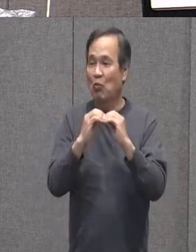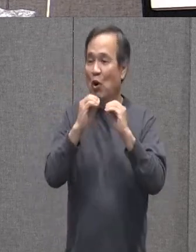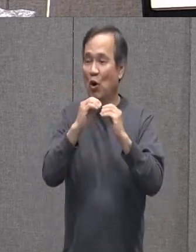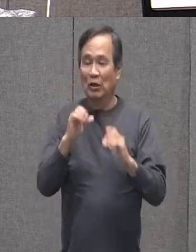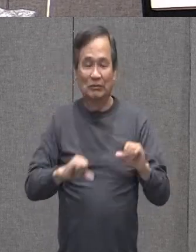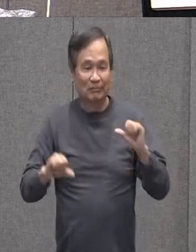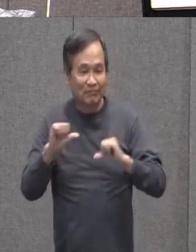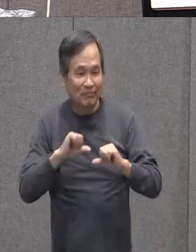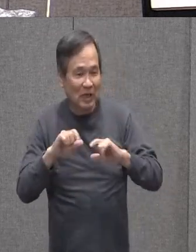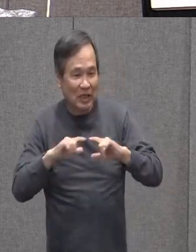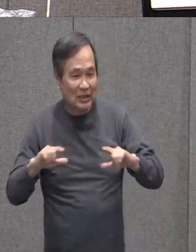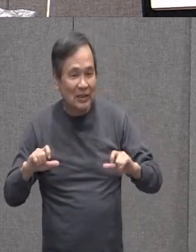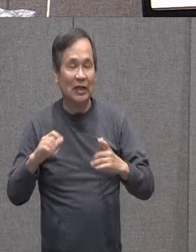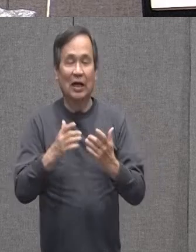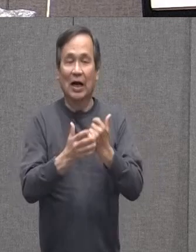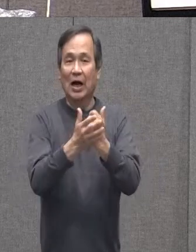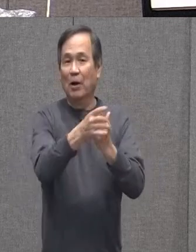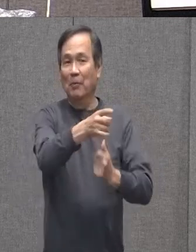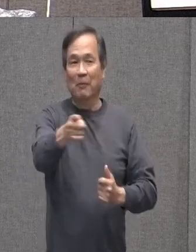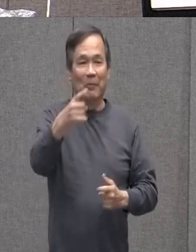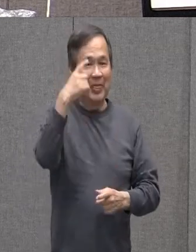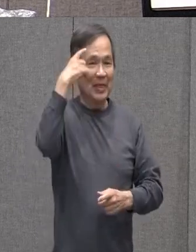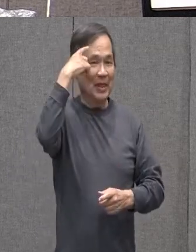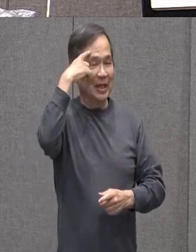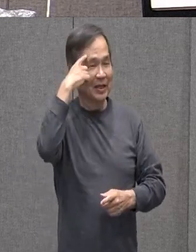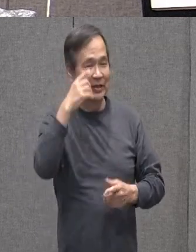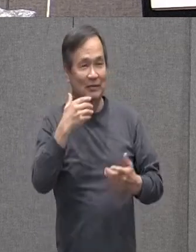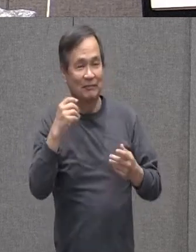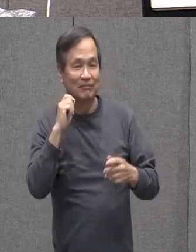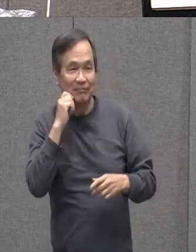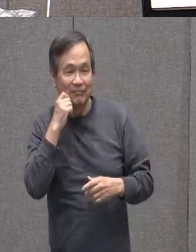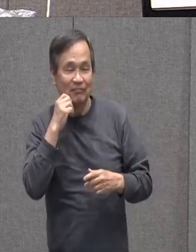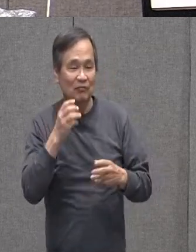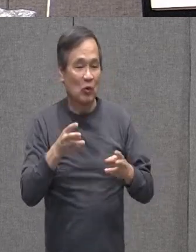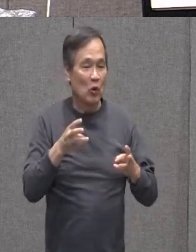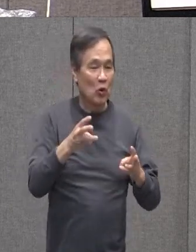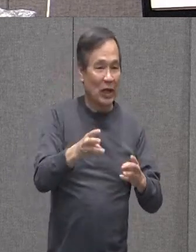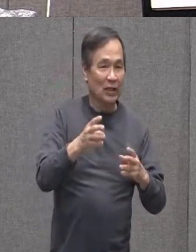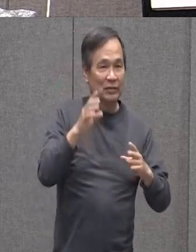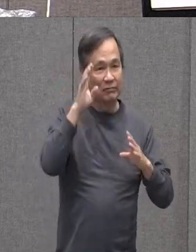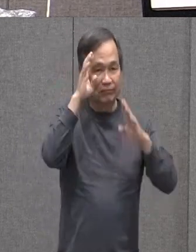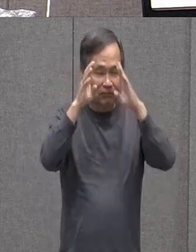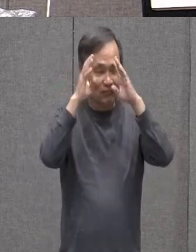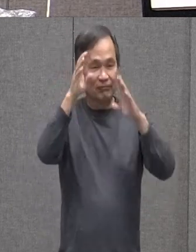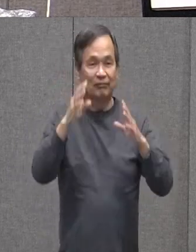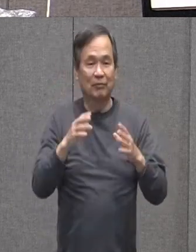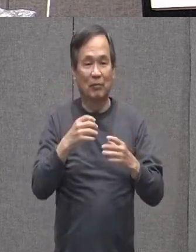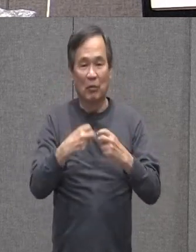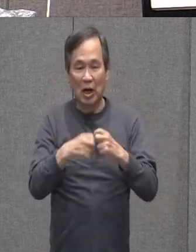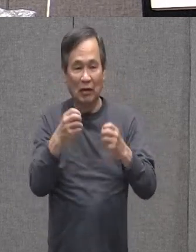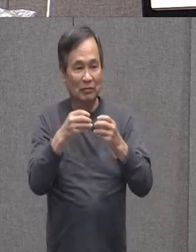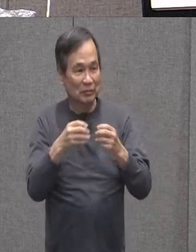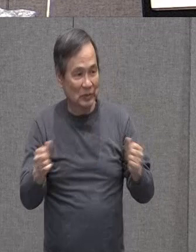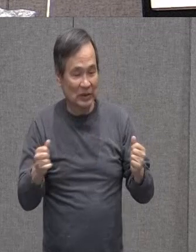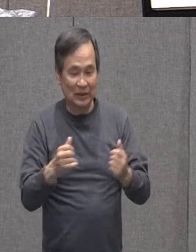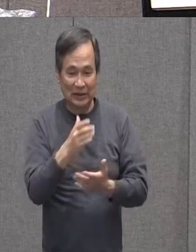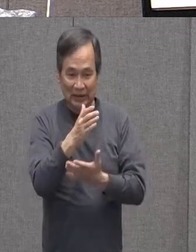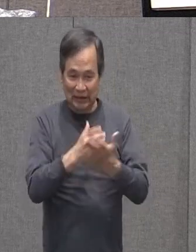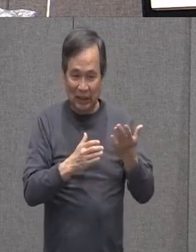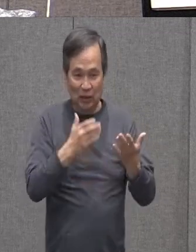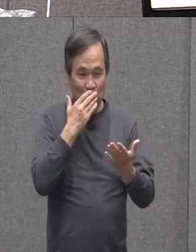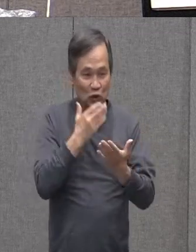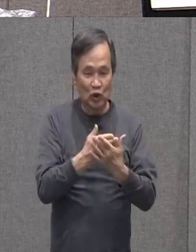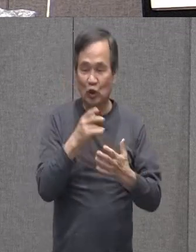them think about creative ways to come up with solving problems. We use some very specific learning